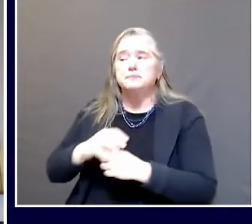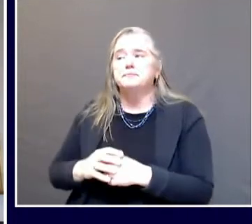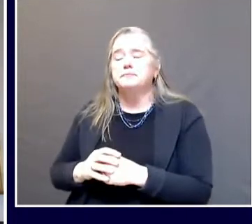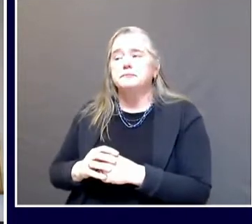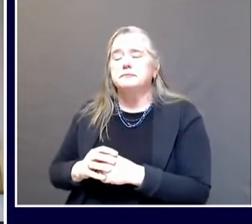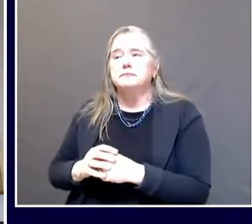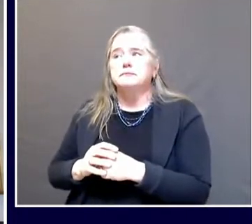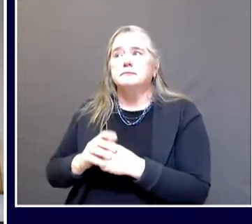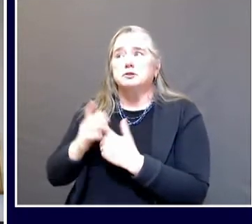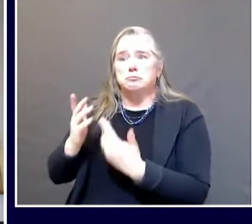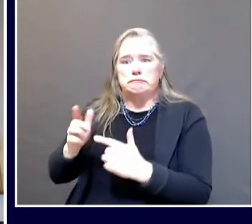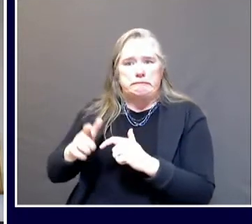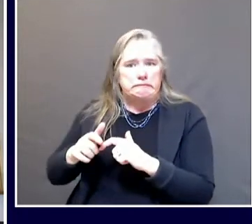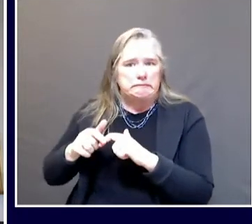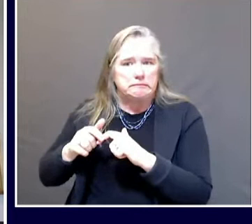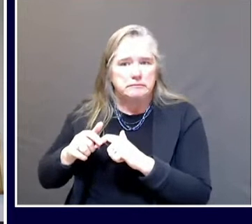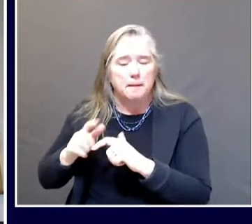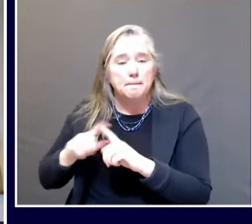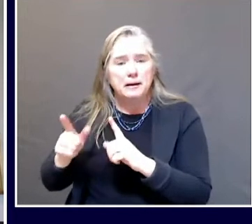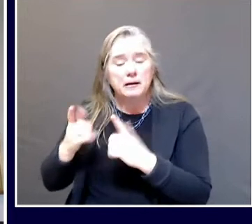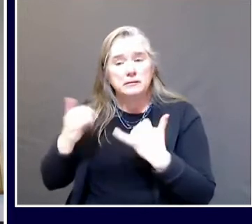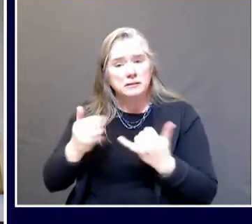be for this next phase?